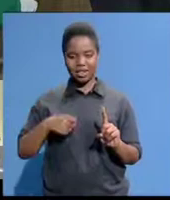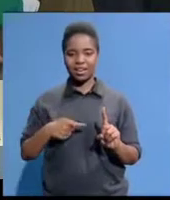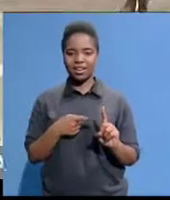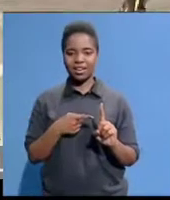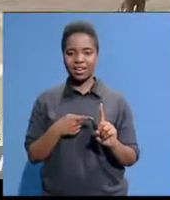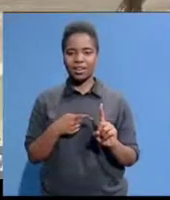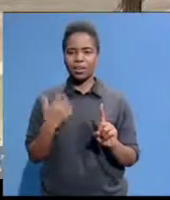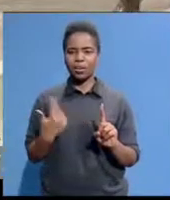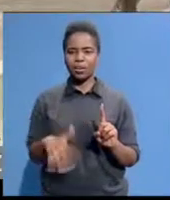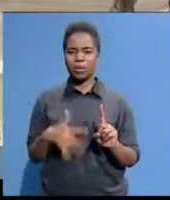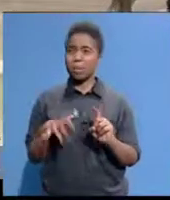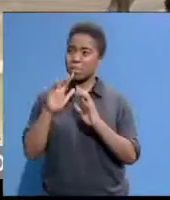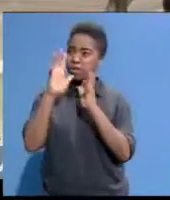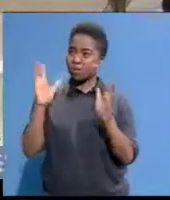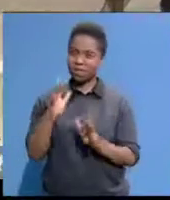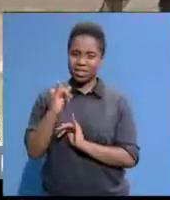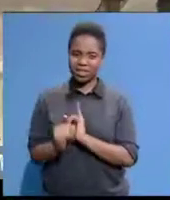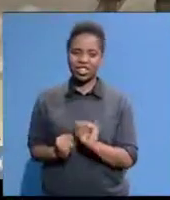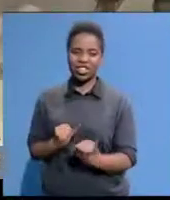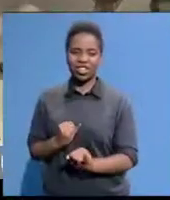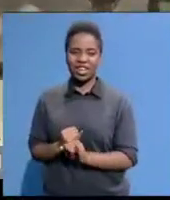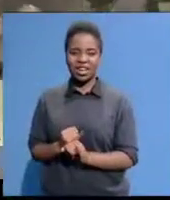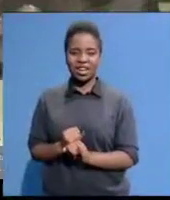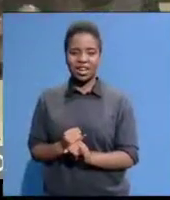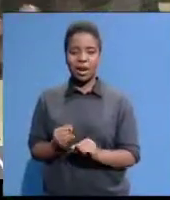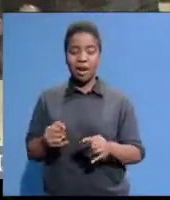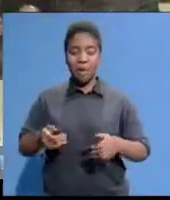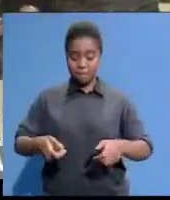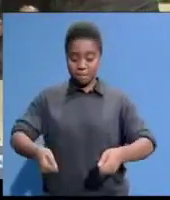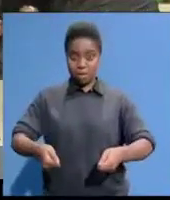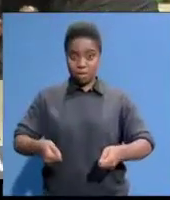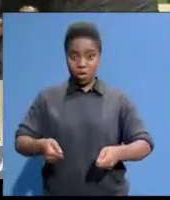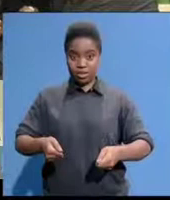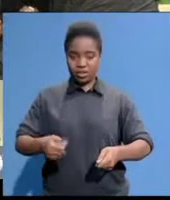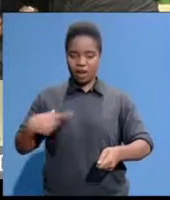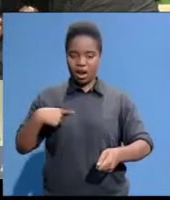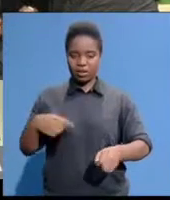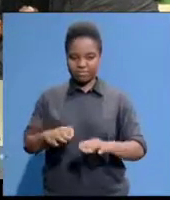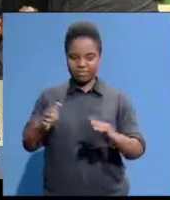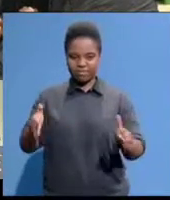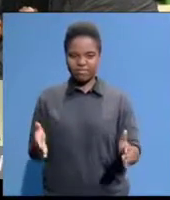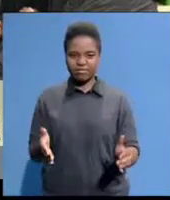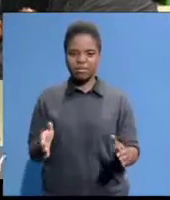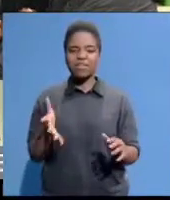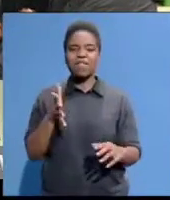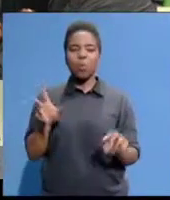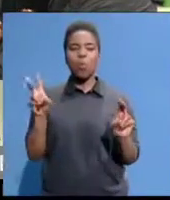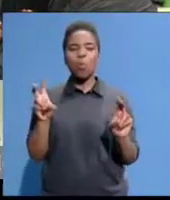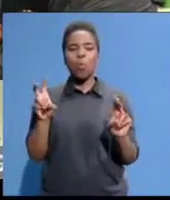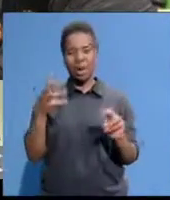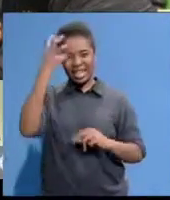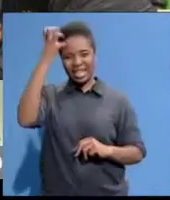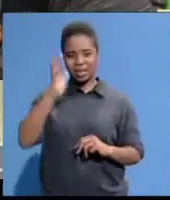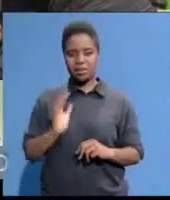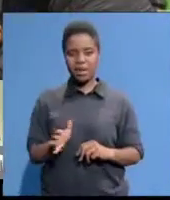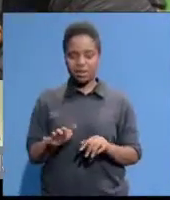that Madiba held in South Africa and the fact that he raised the name of the Madiba clan to where it is,